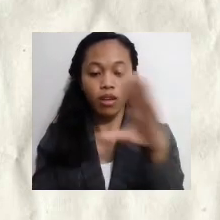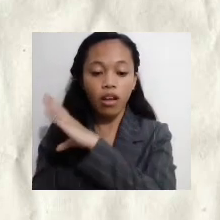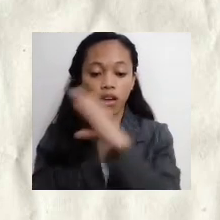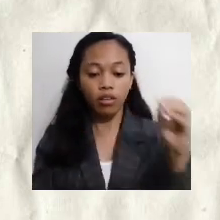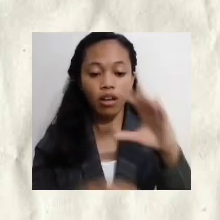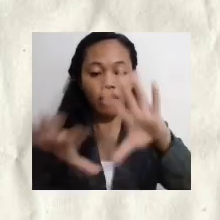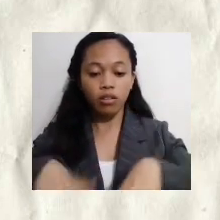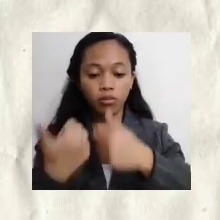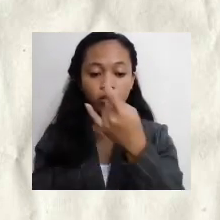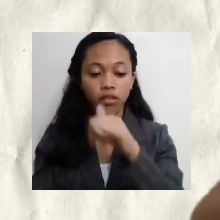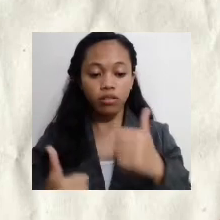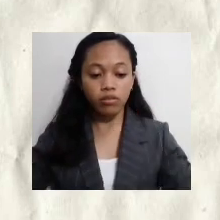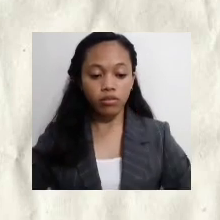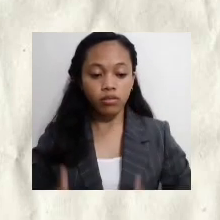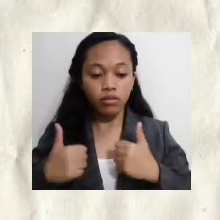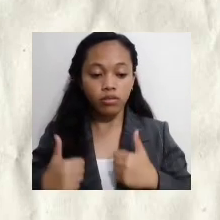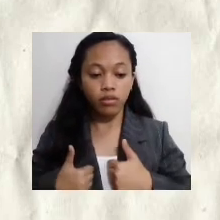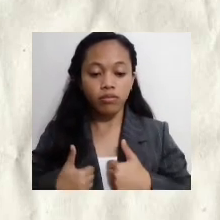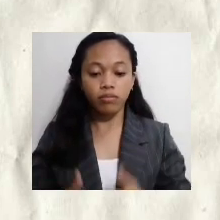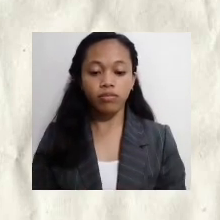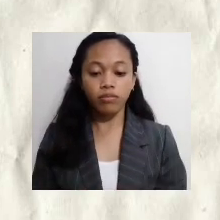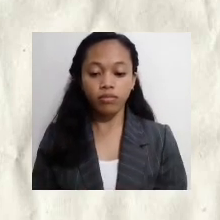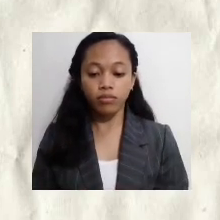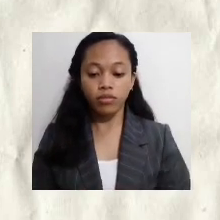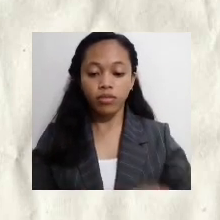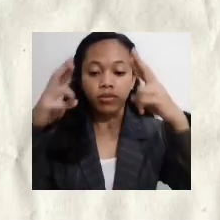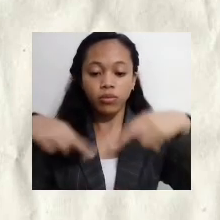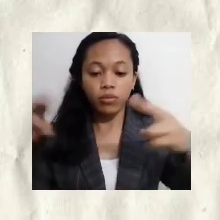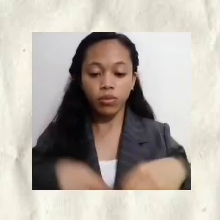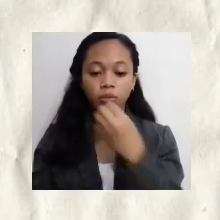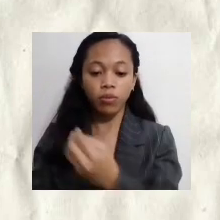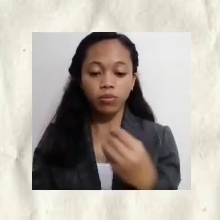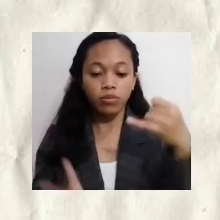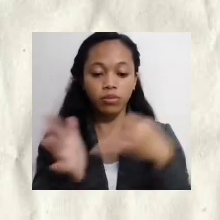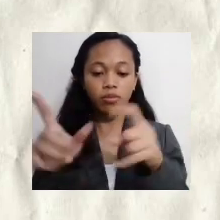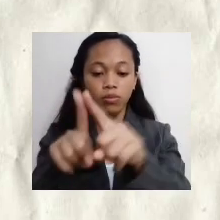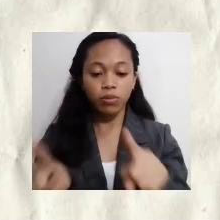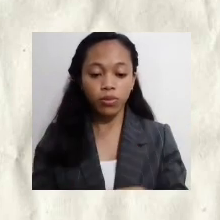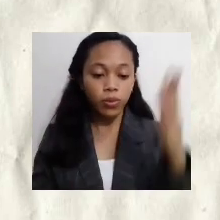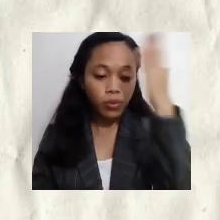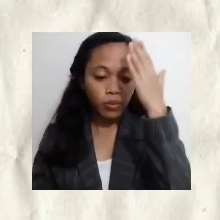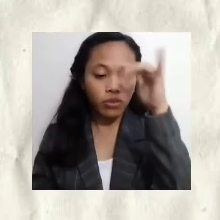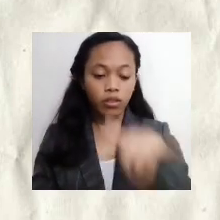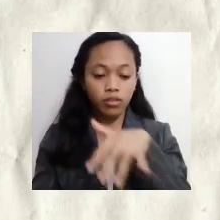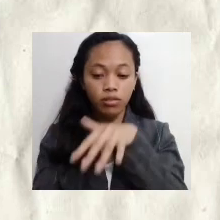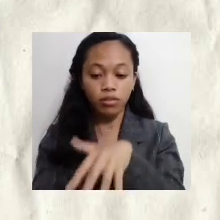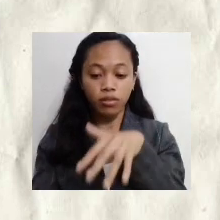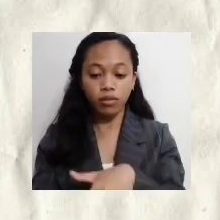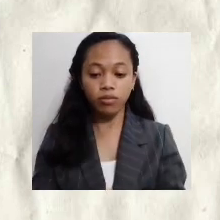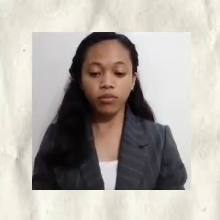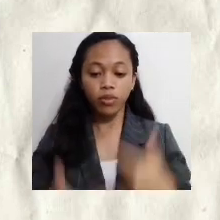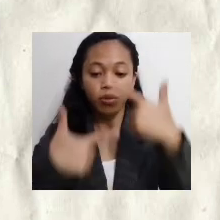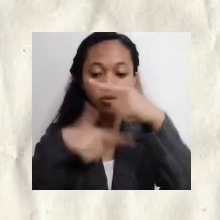you will be finalizing your discussion of your study. So, the first one is do